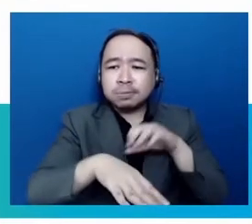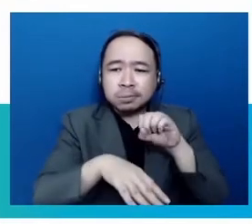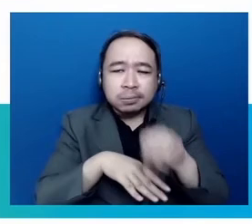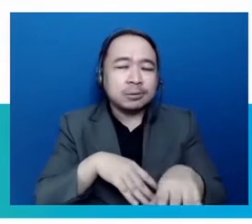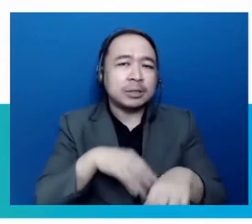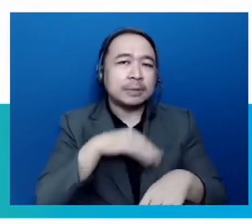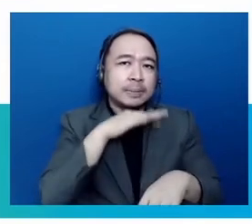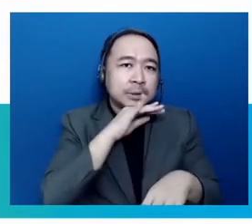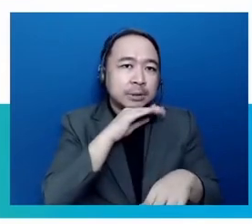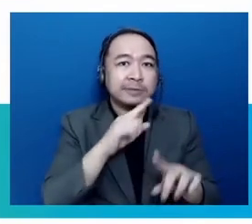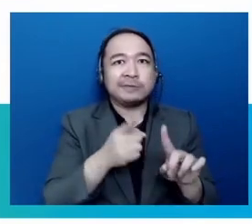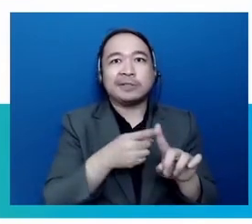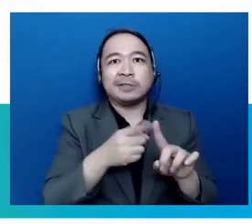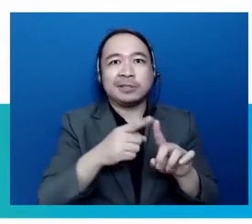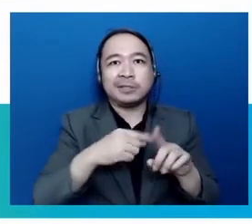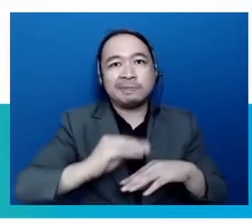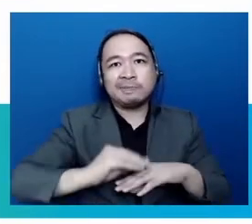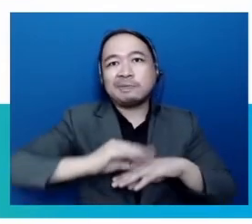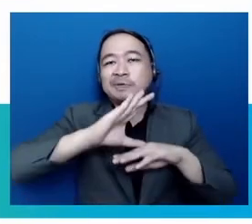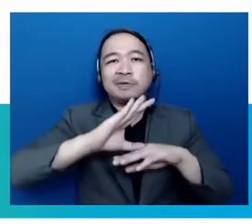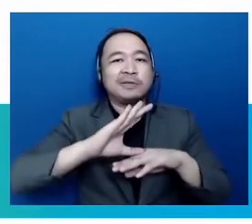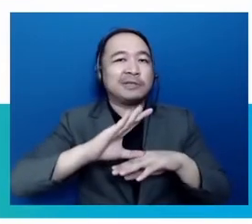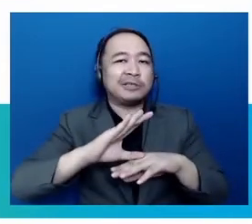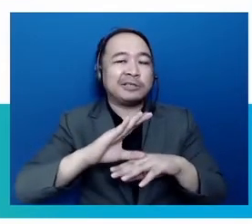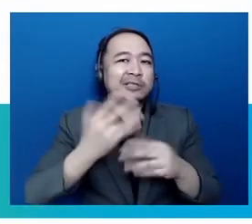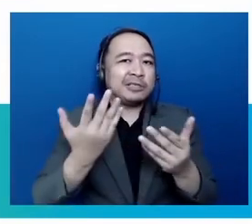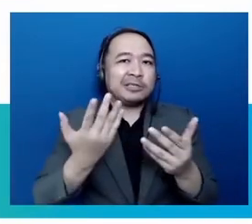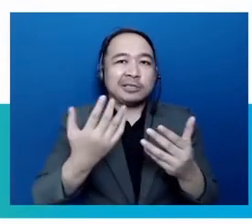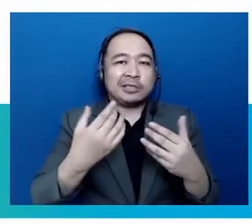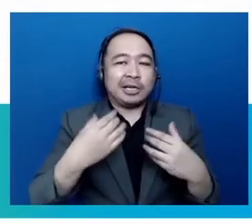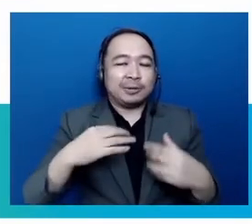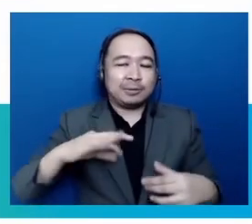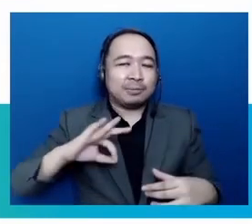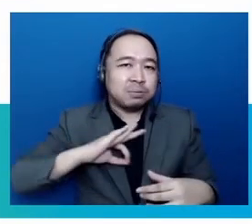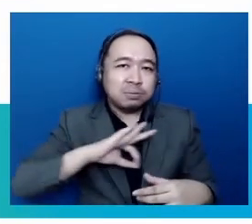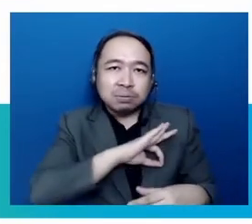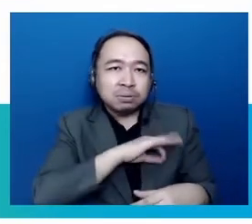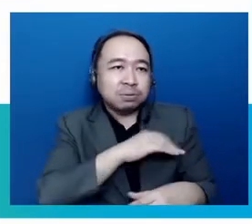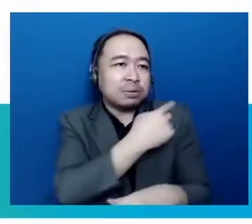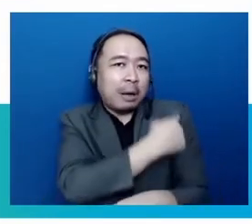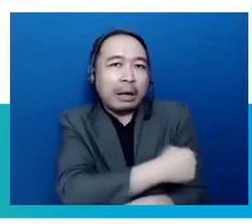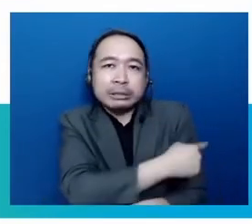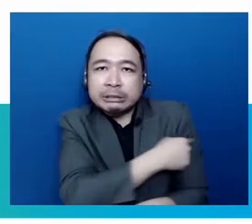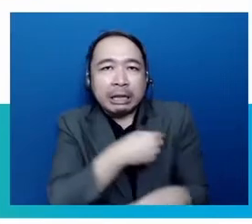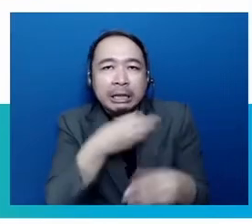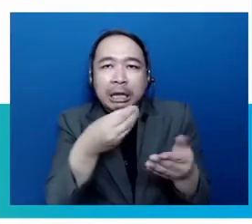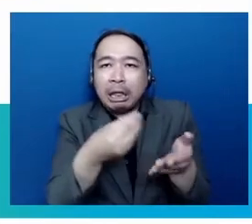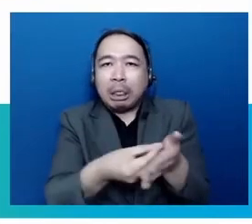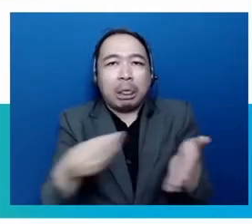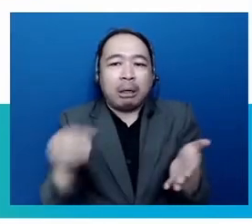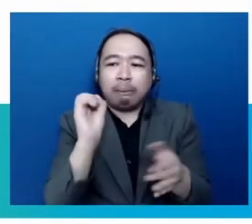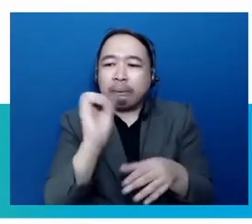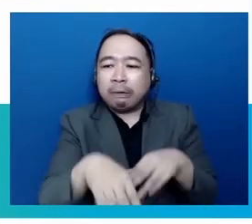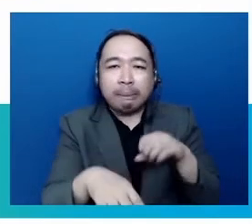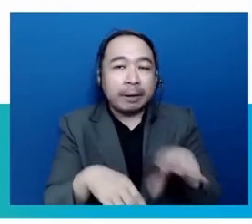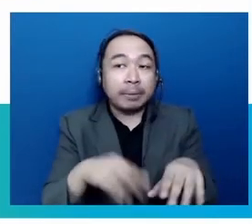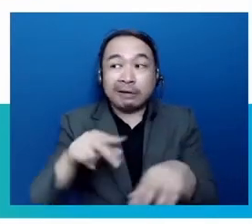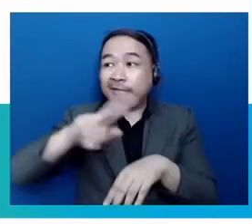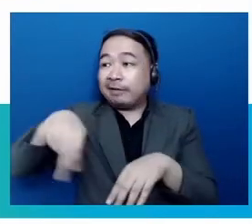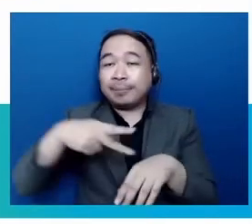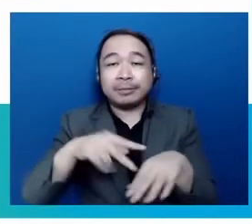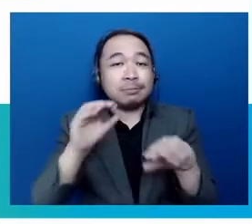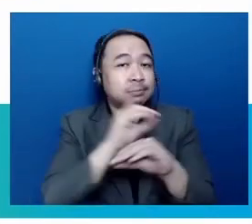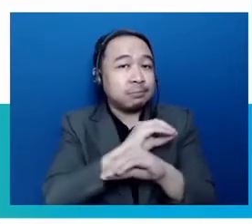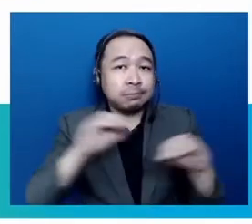is the increase in medical waste. And a lot of countries, like the Philippines, don't have the necessary facilities and training to